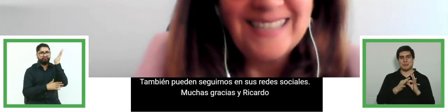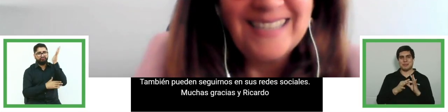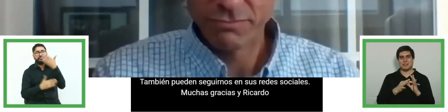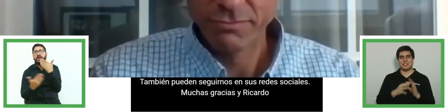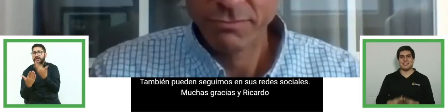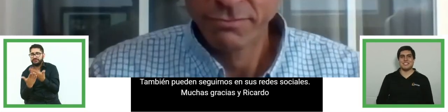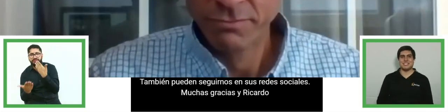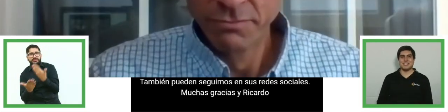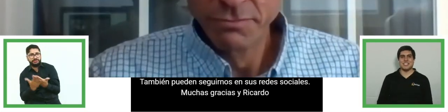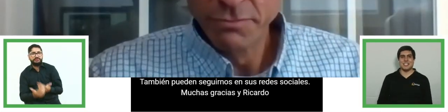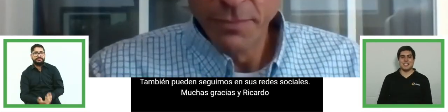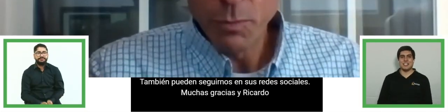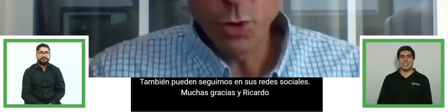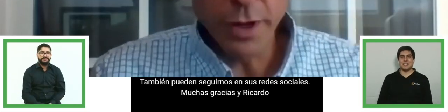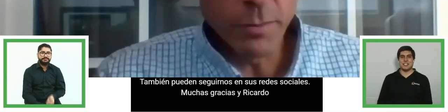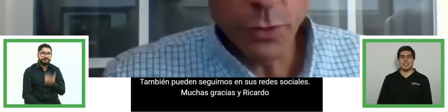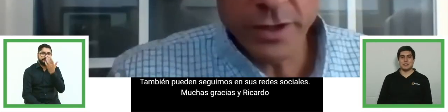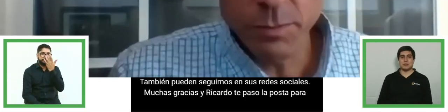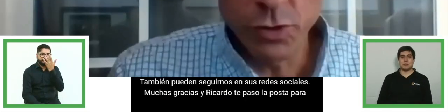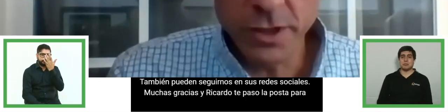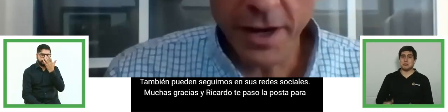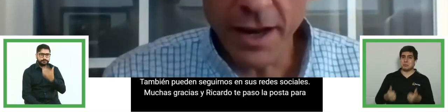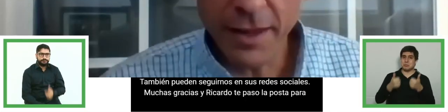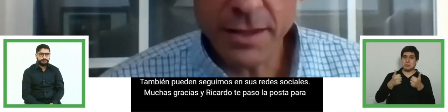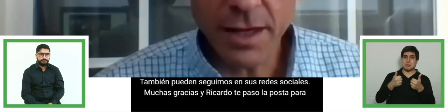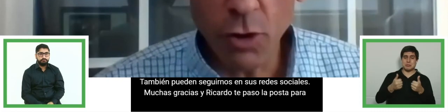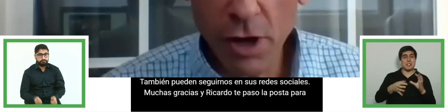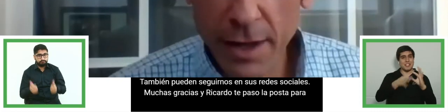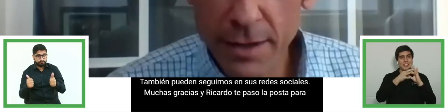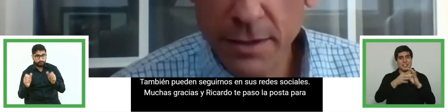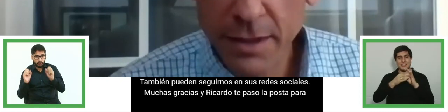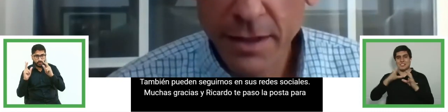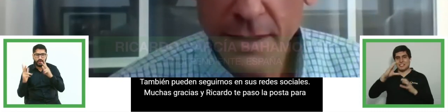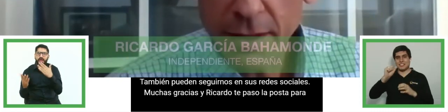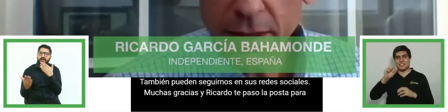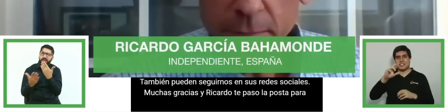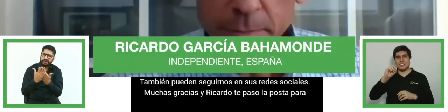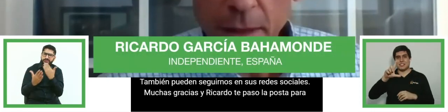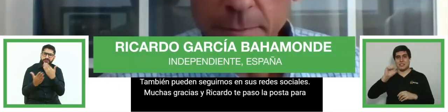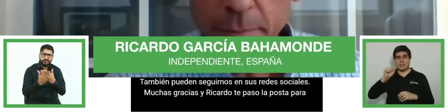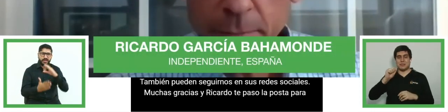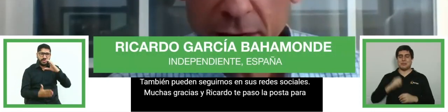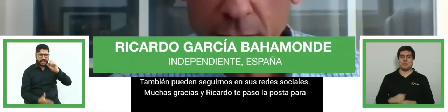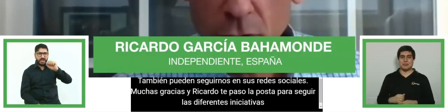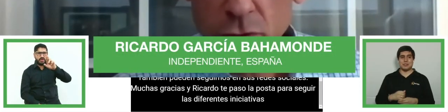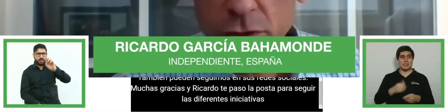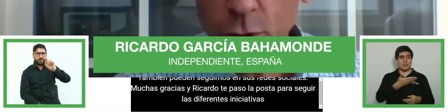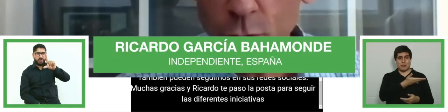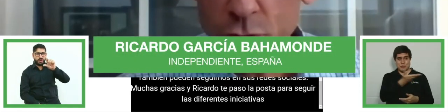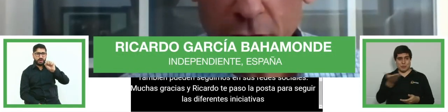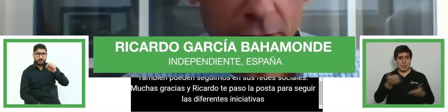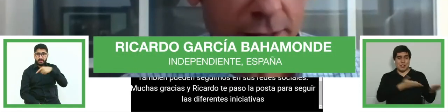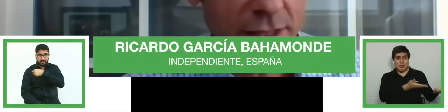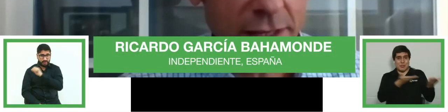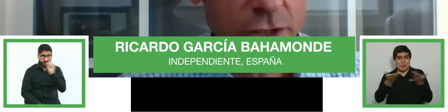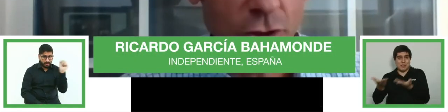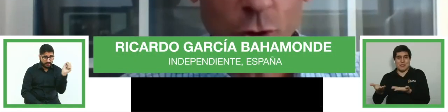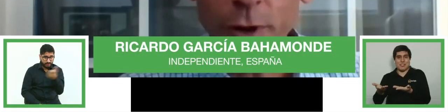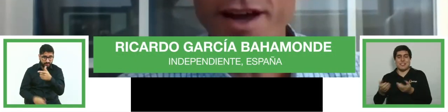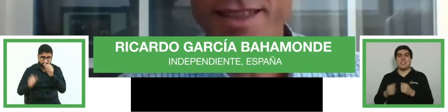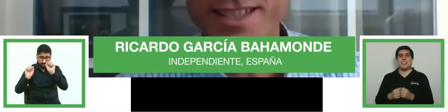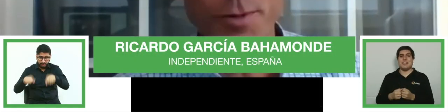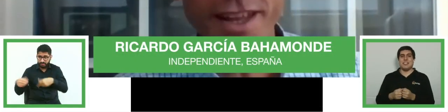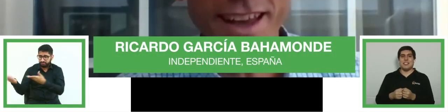Well, thank you very much, Carola. Welcome, everybody, to this session on accessibility